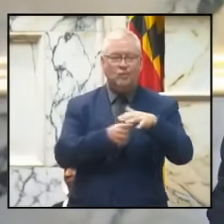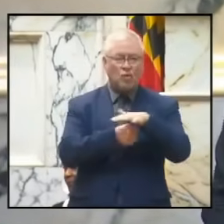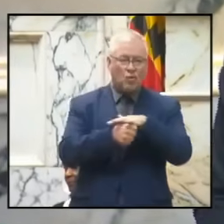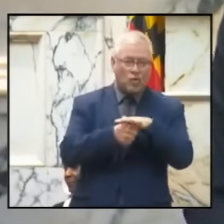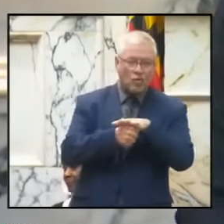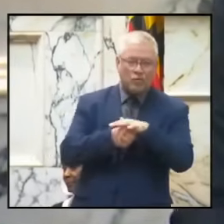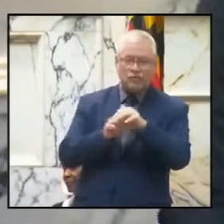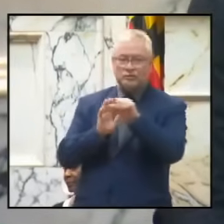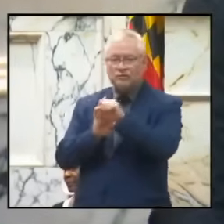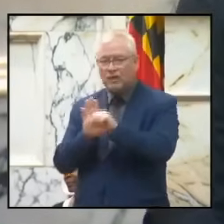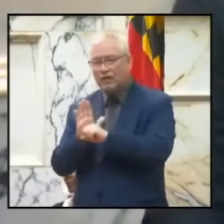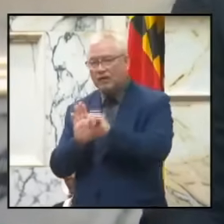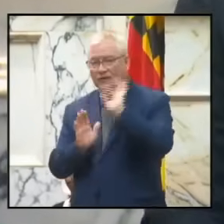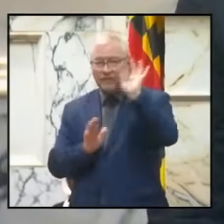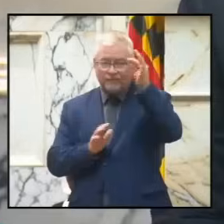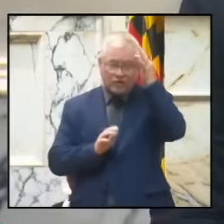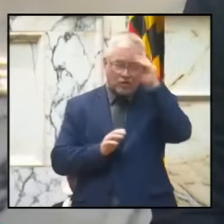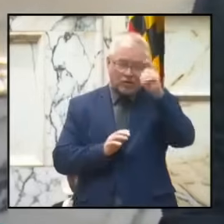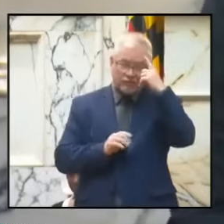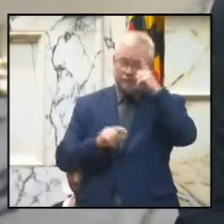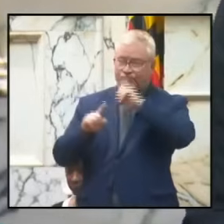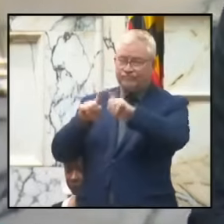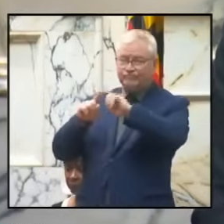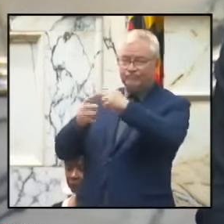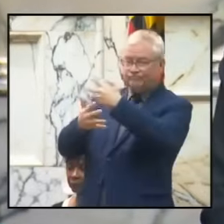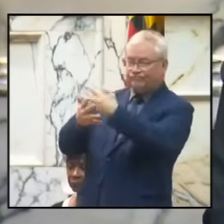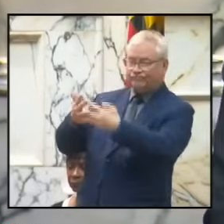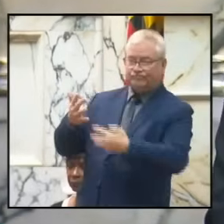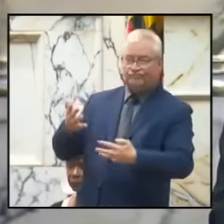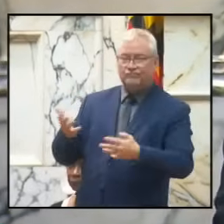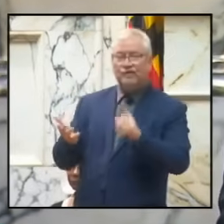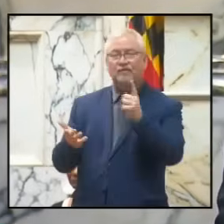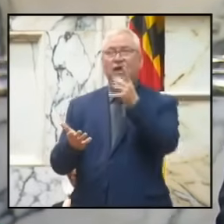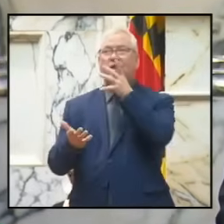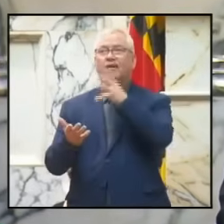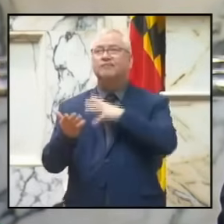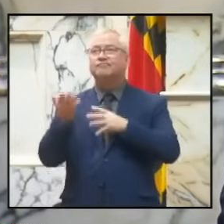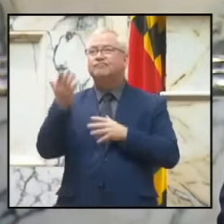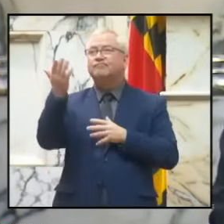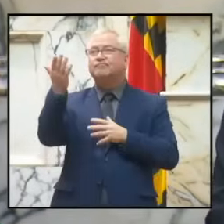government, First Lady, and my fellow